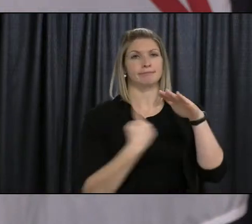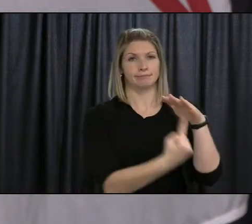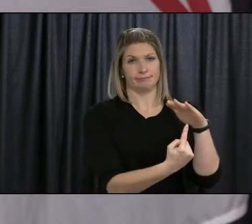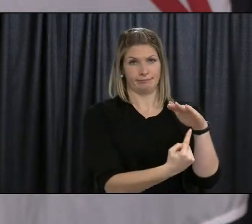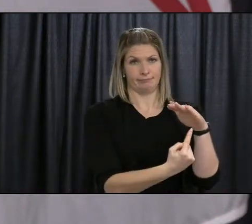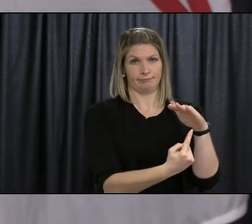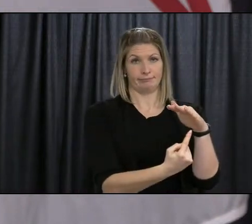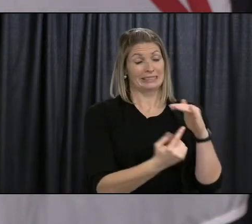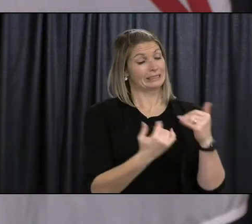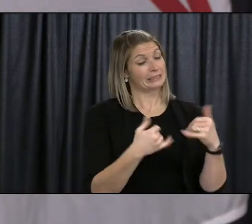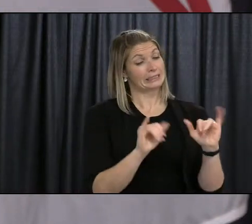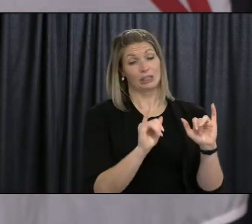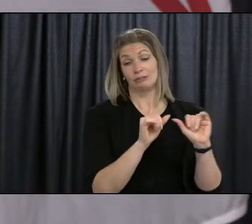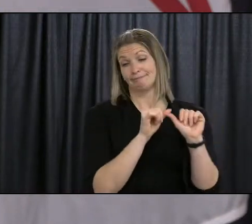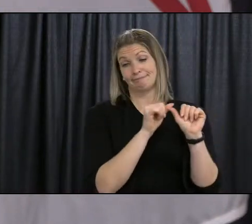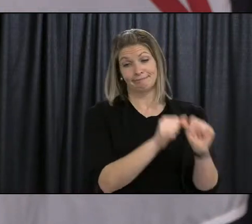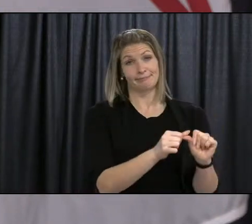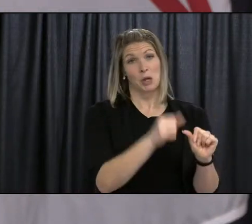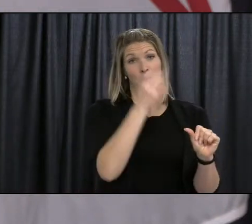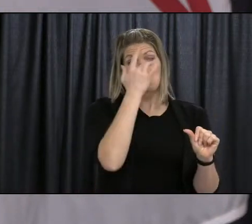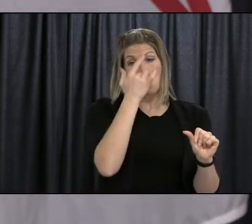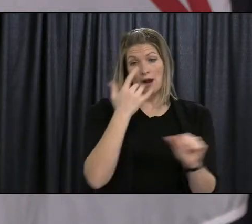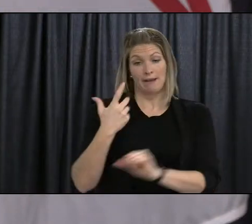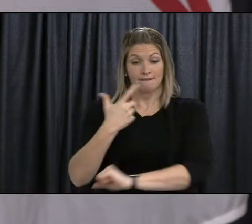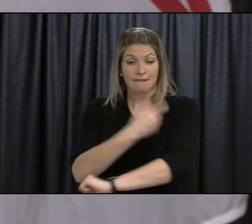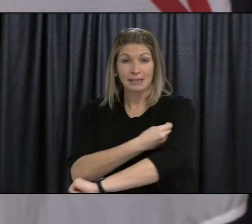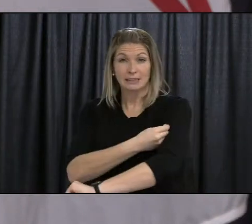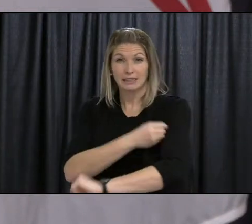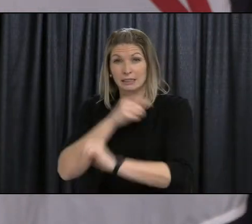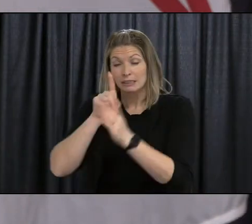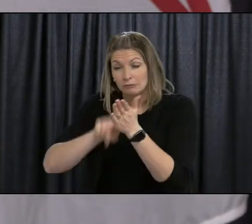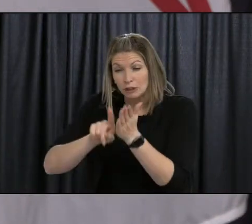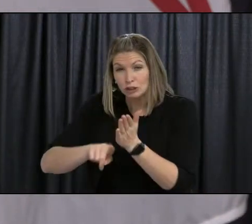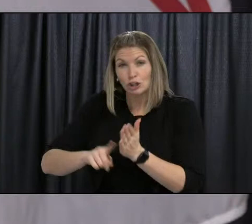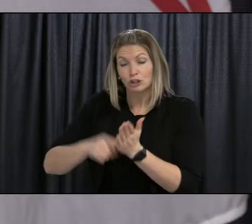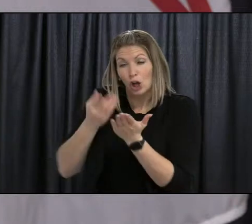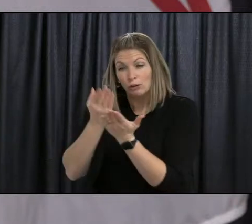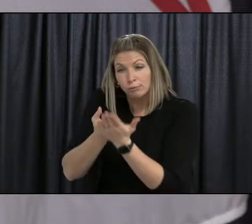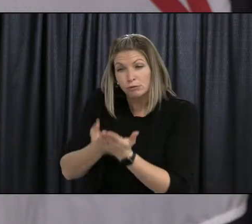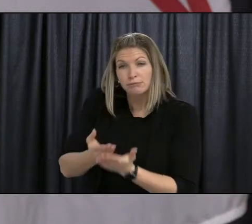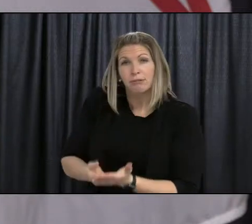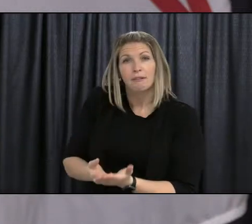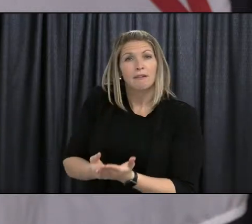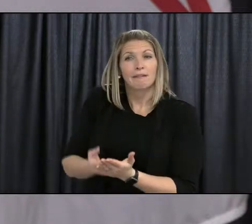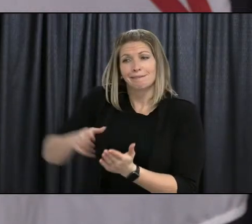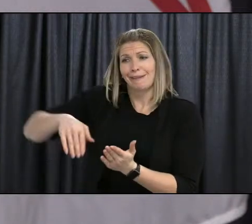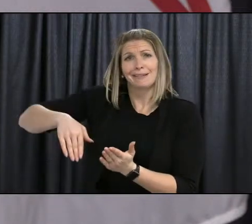a lot of information about the vaccine and how long the vaccine lasts and how